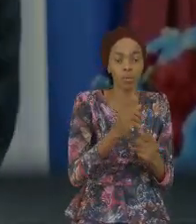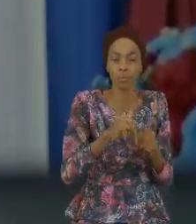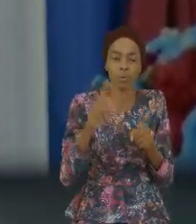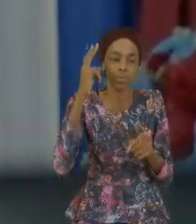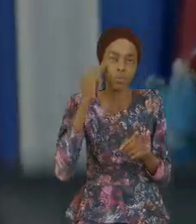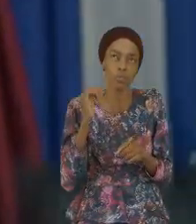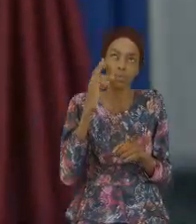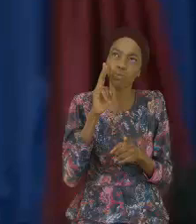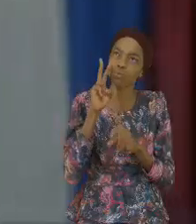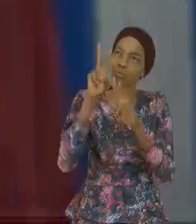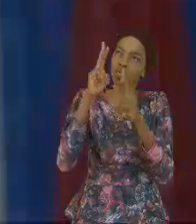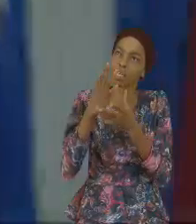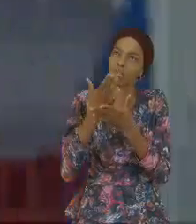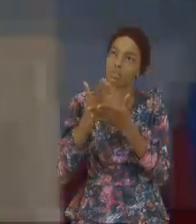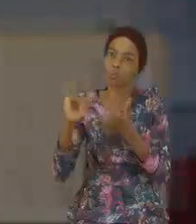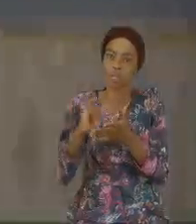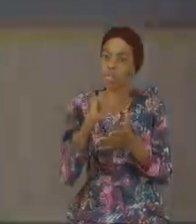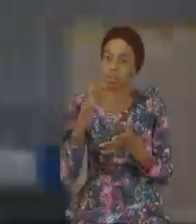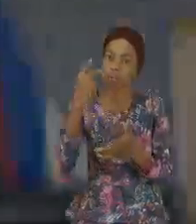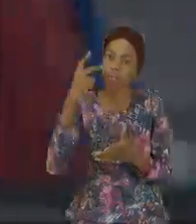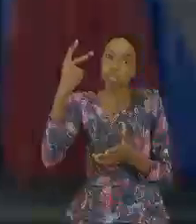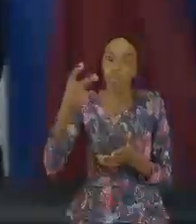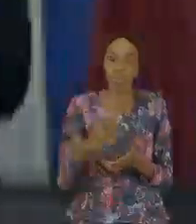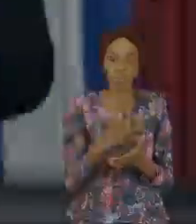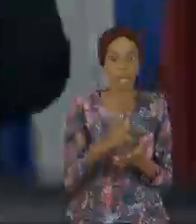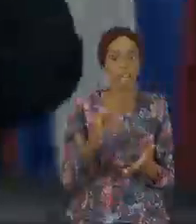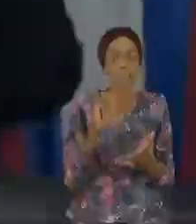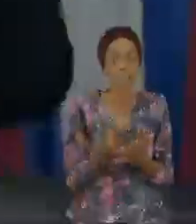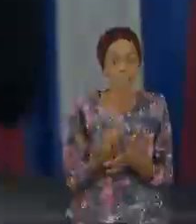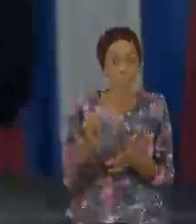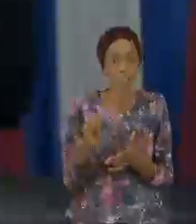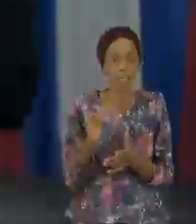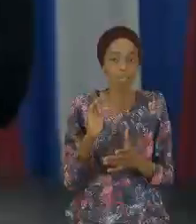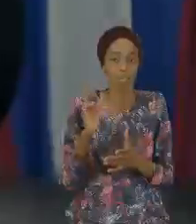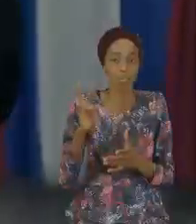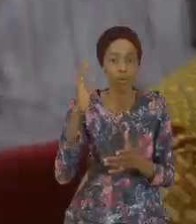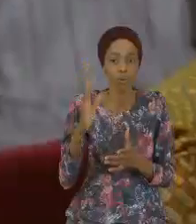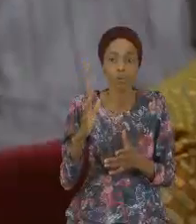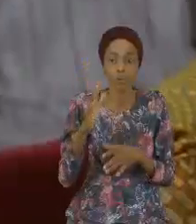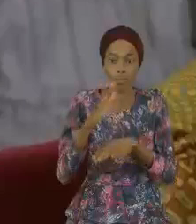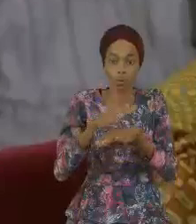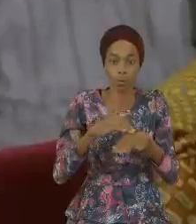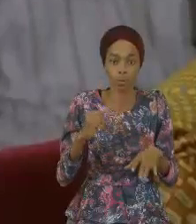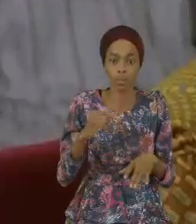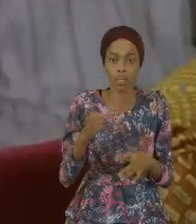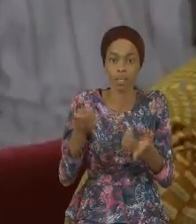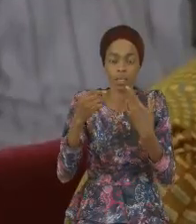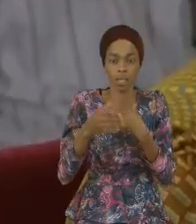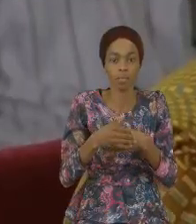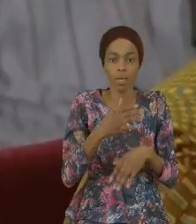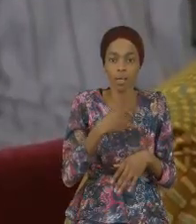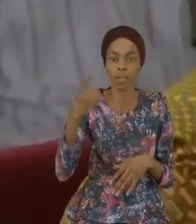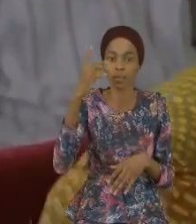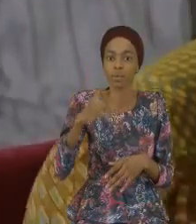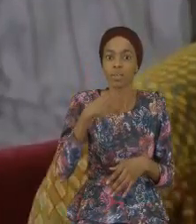the invisible. And now eventually he was called and he came back and God said, I give you Aaron